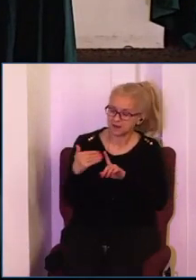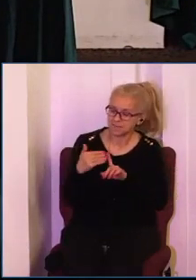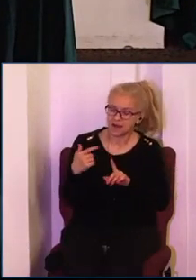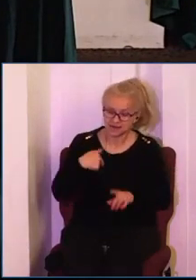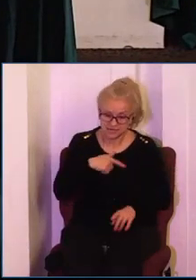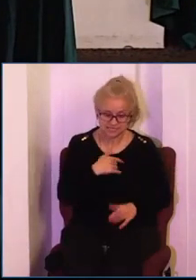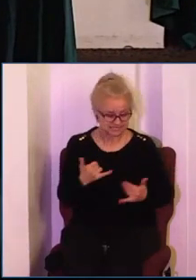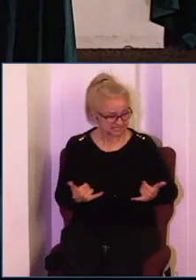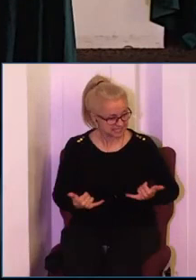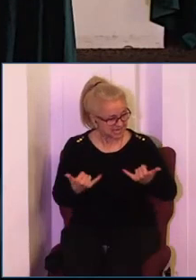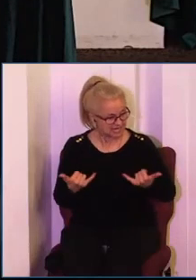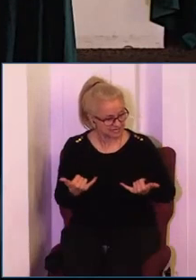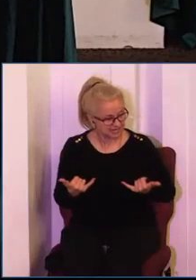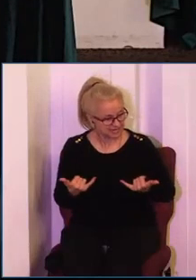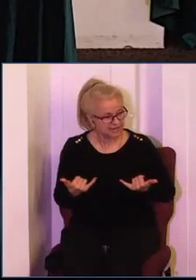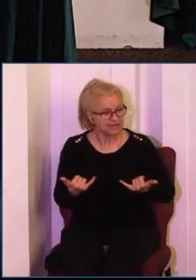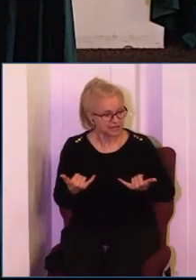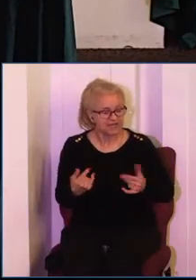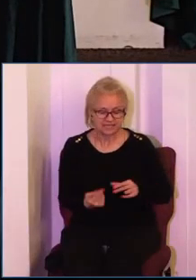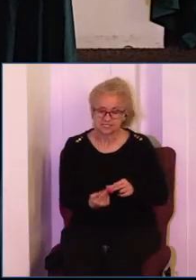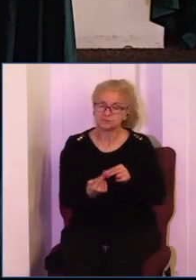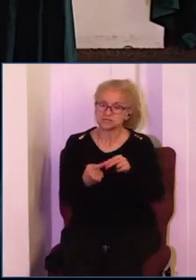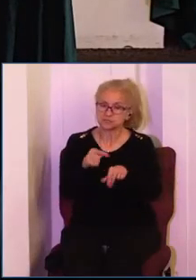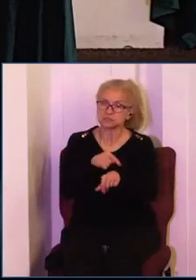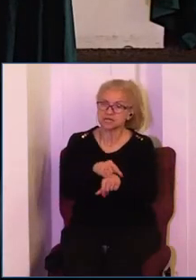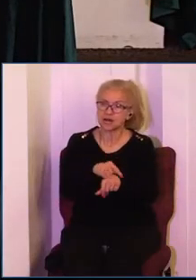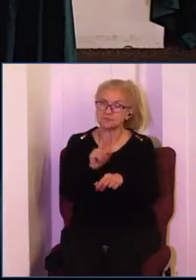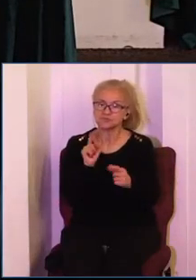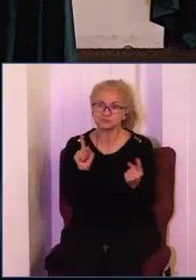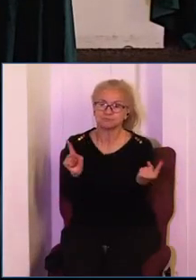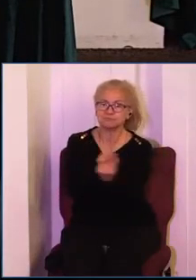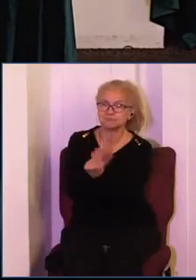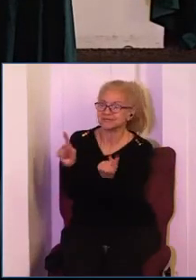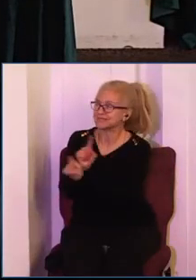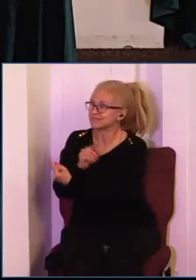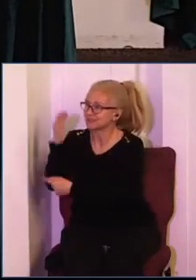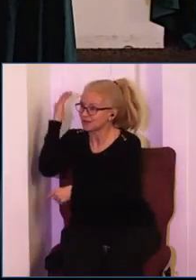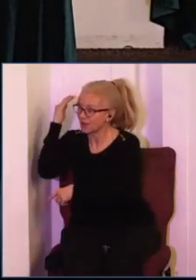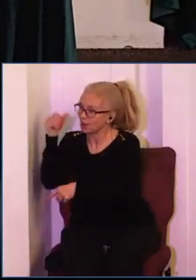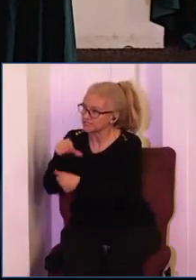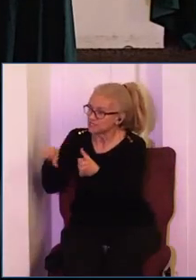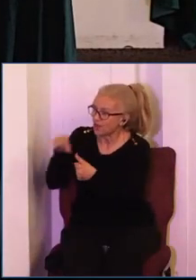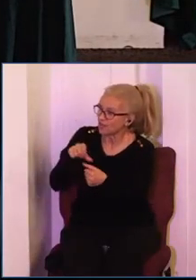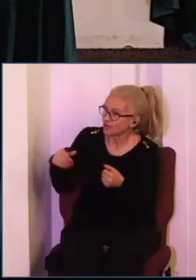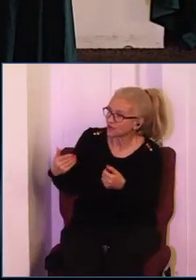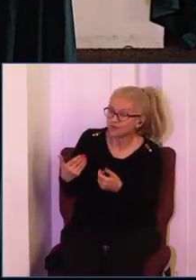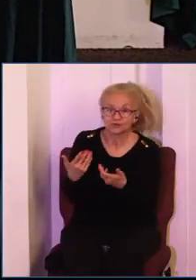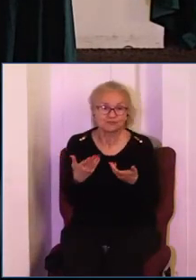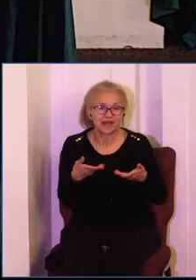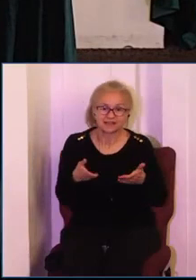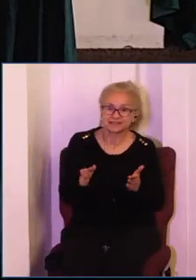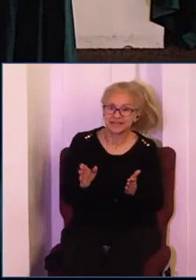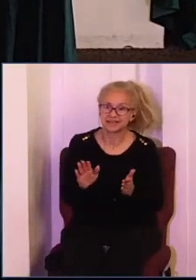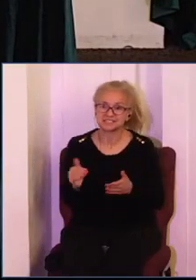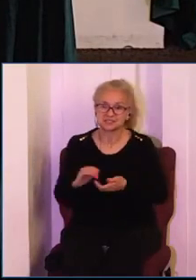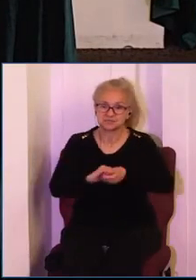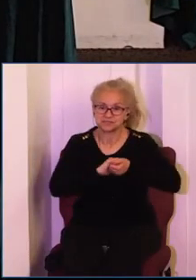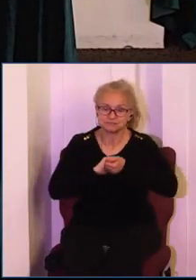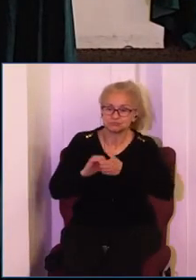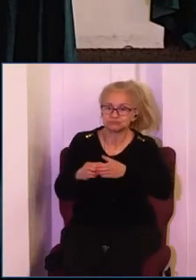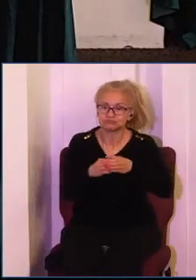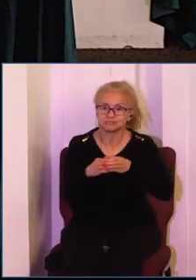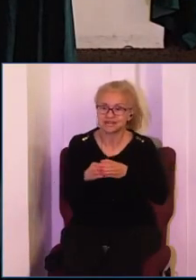today of that special time of meeting and getting to know one another that has led us to be together